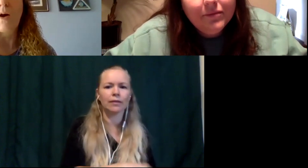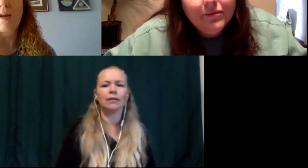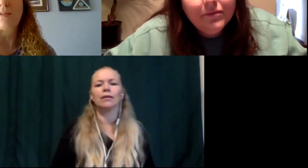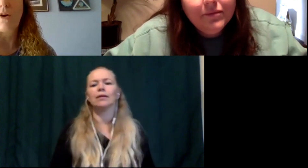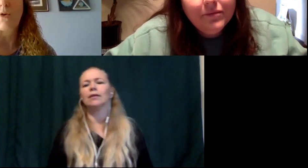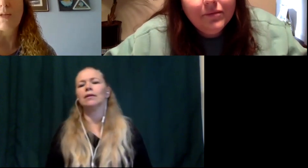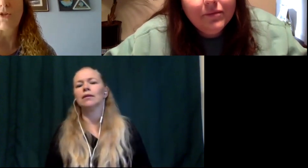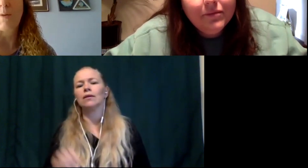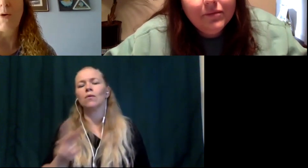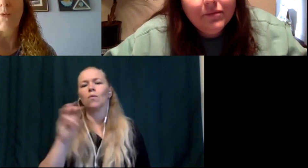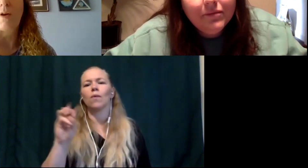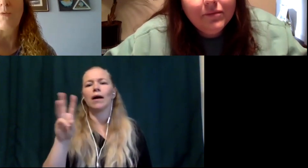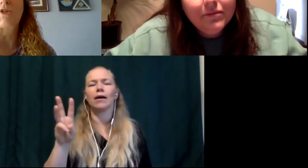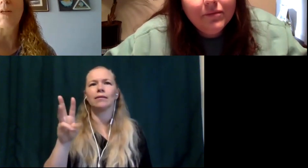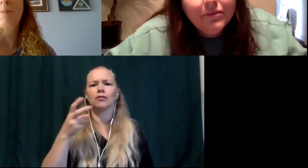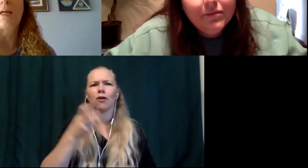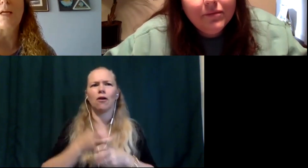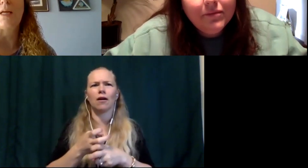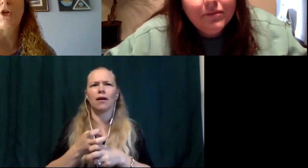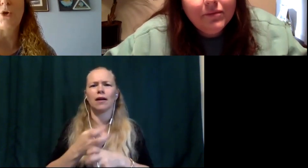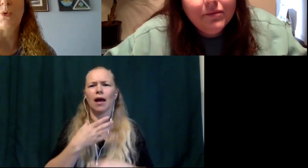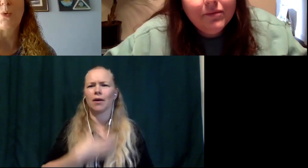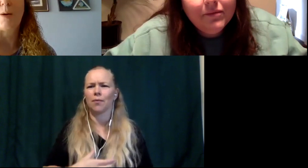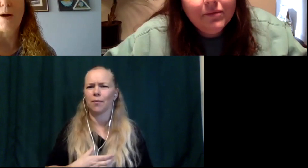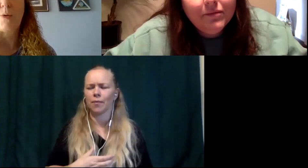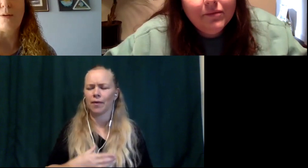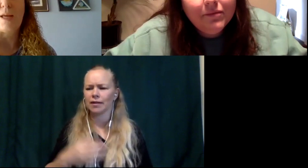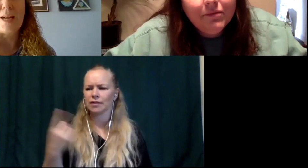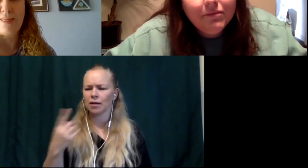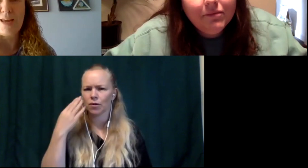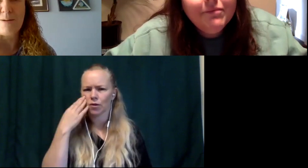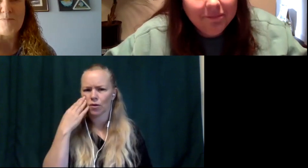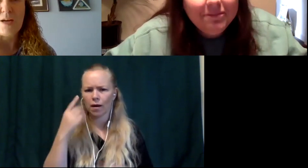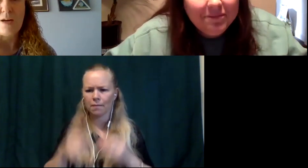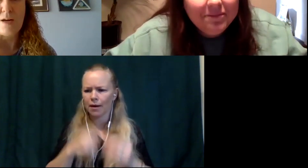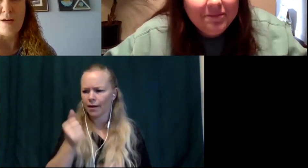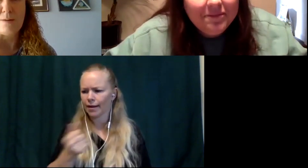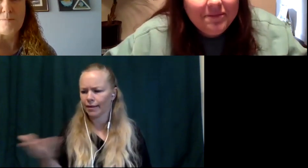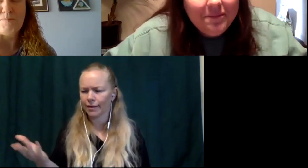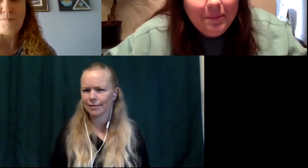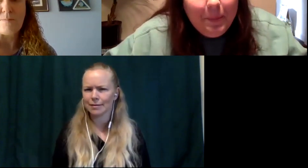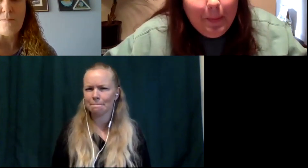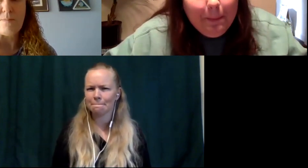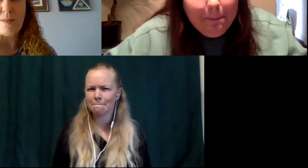wow, that is a hard question about what I wish somebody knew about anything.